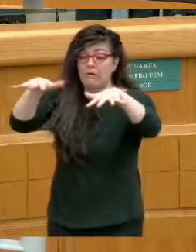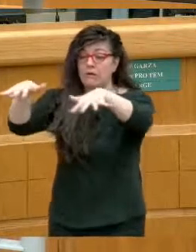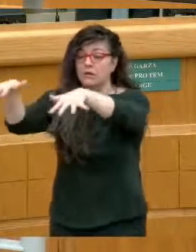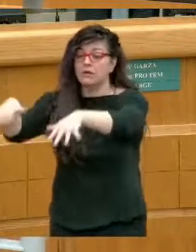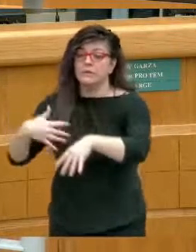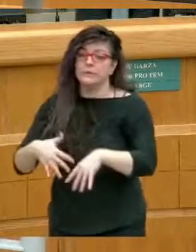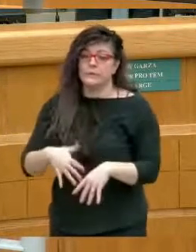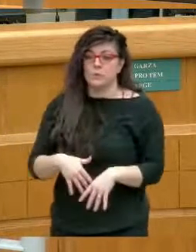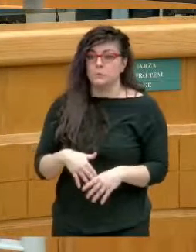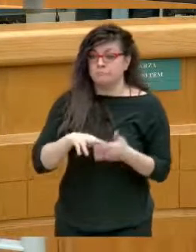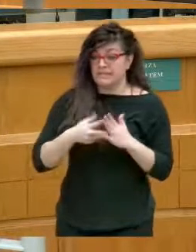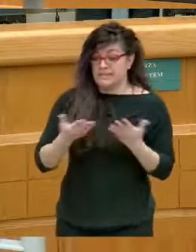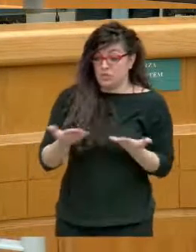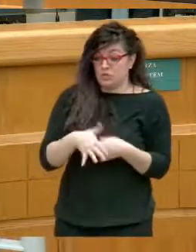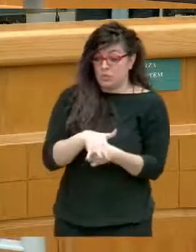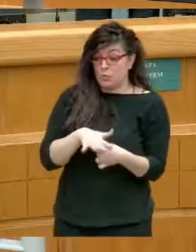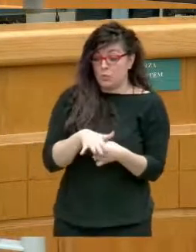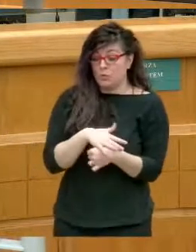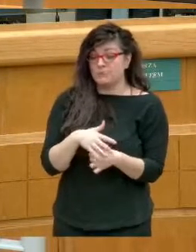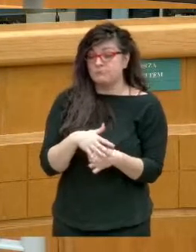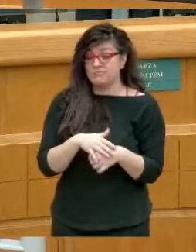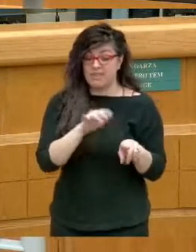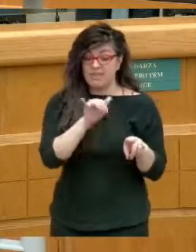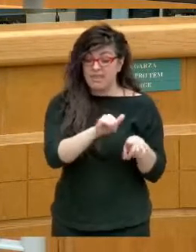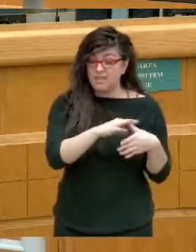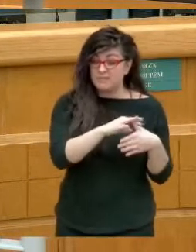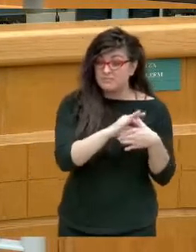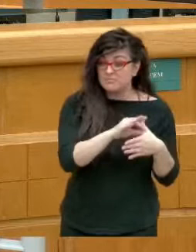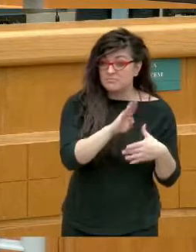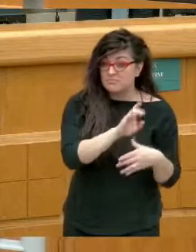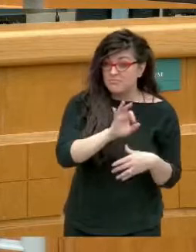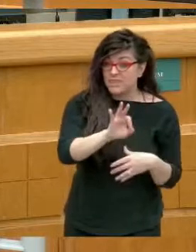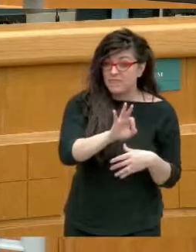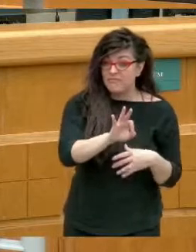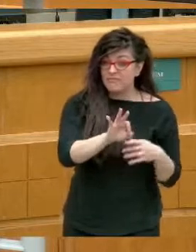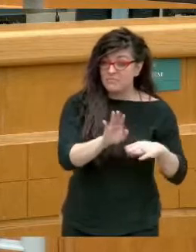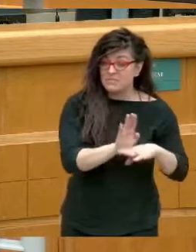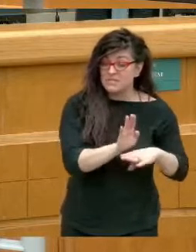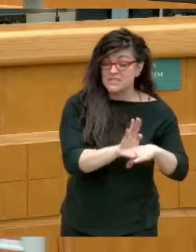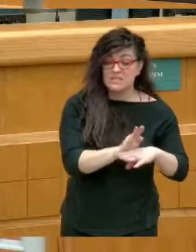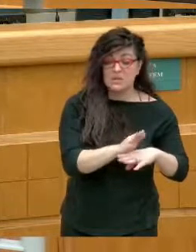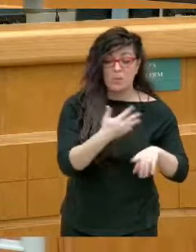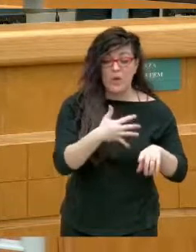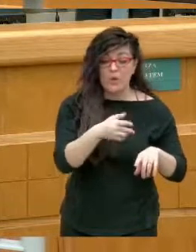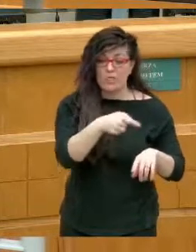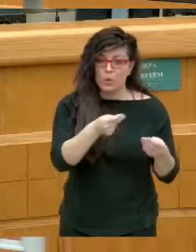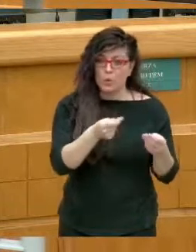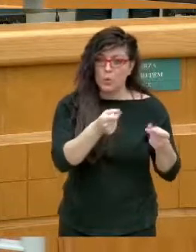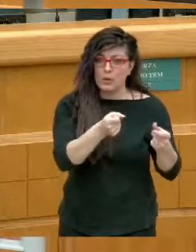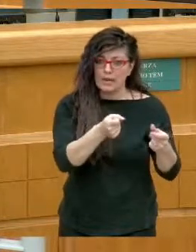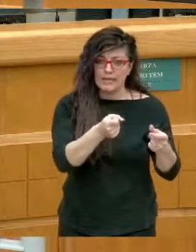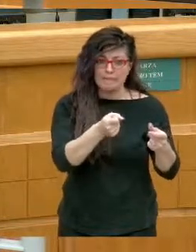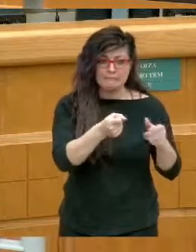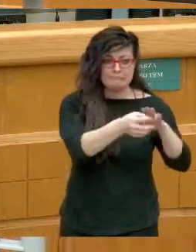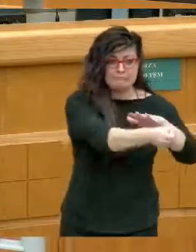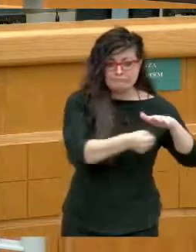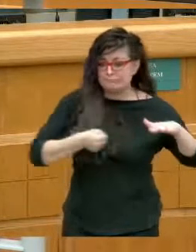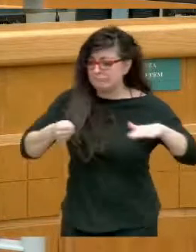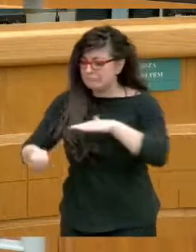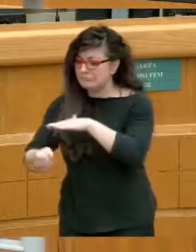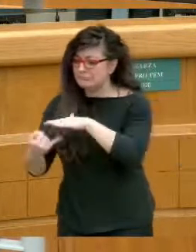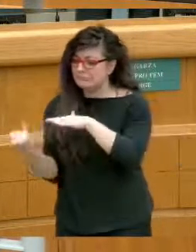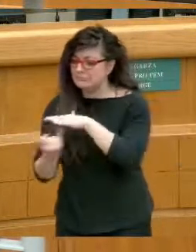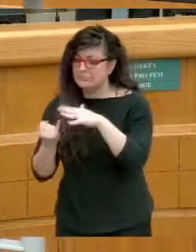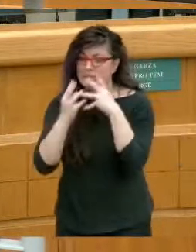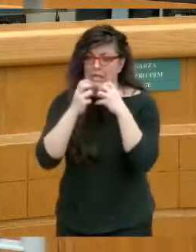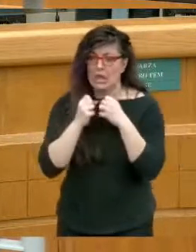great business leaders at that meat processing plant where you do quick intervention and you care about the employee and you care about the community, that